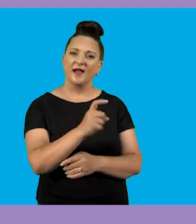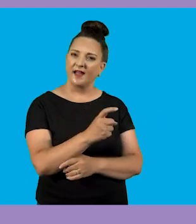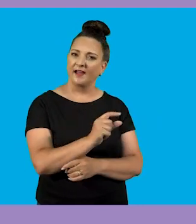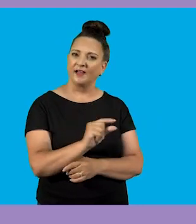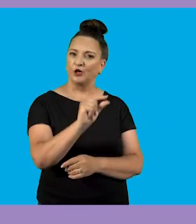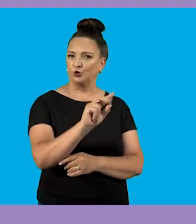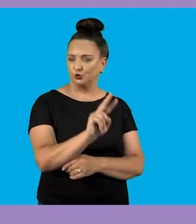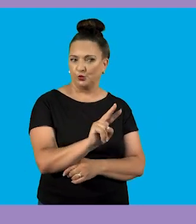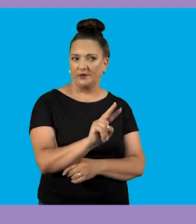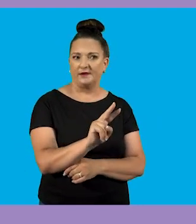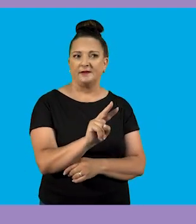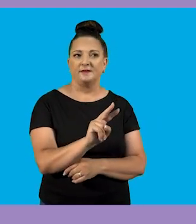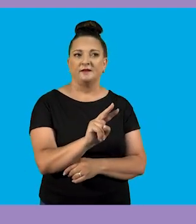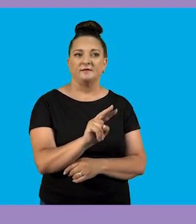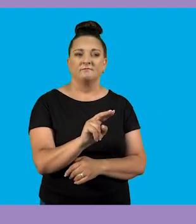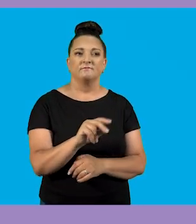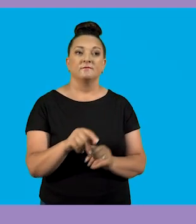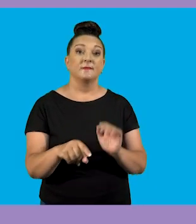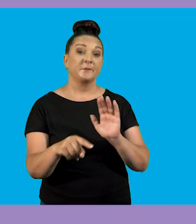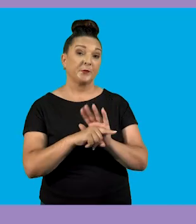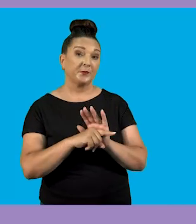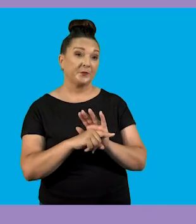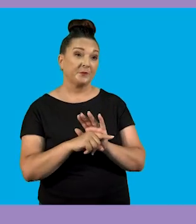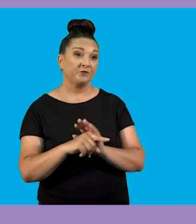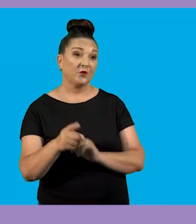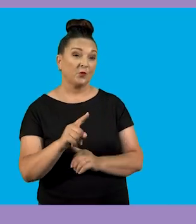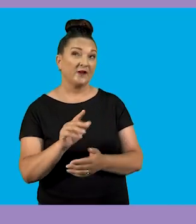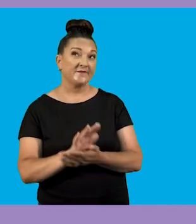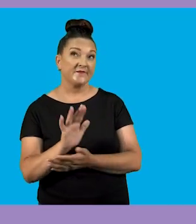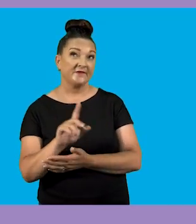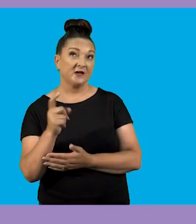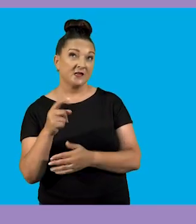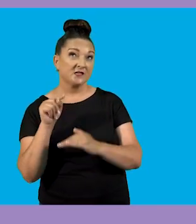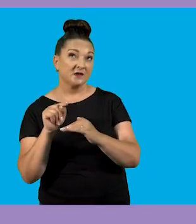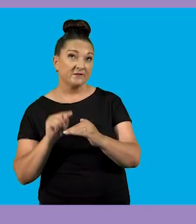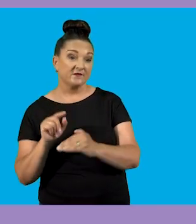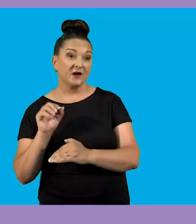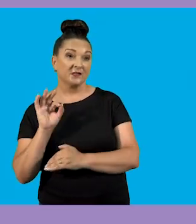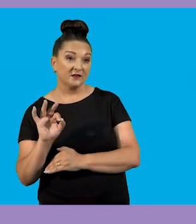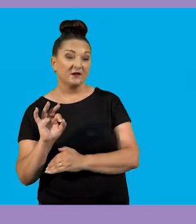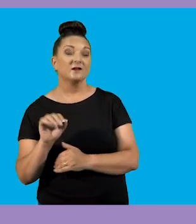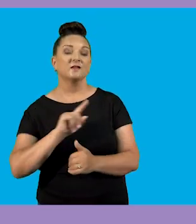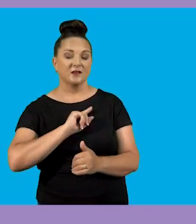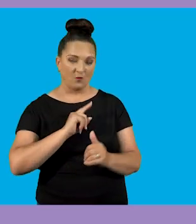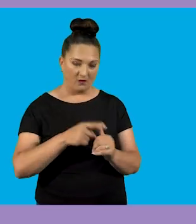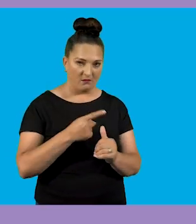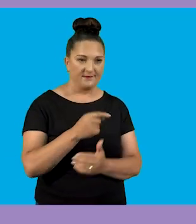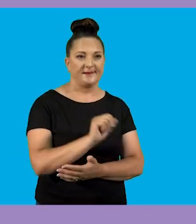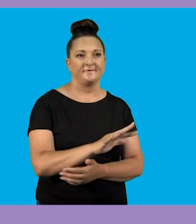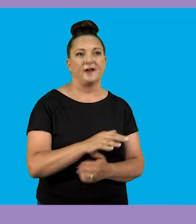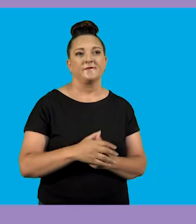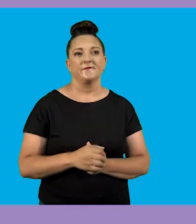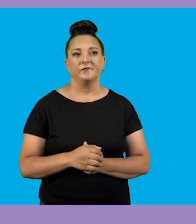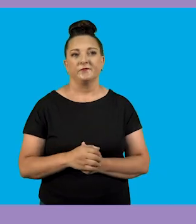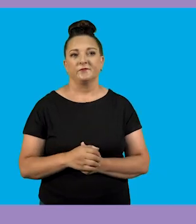because 3x squared divided by 3 is x squared. Then we are subtracting. Then we say 15x divided by 3, that gives us a